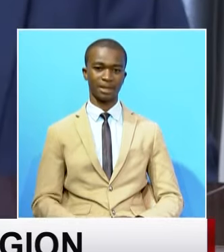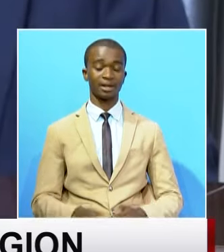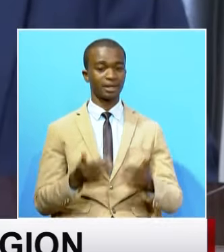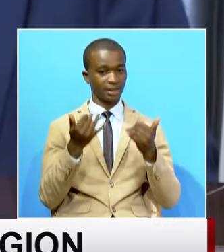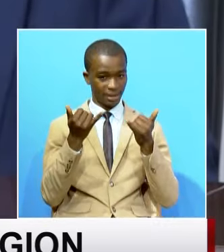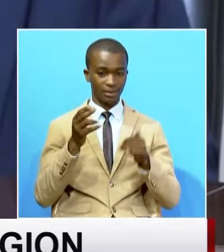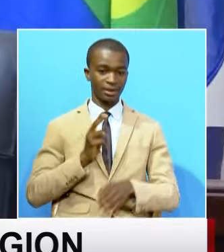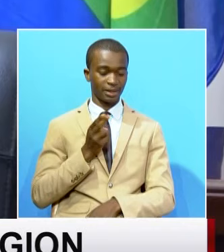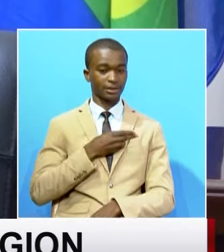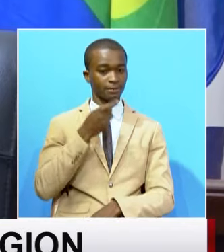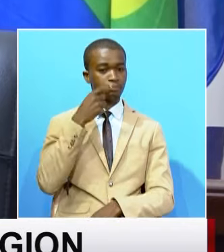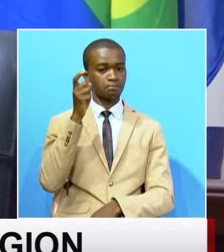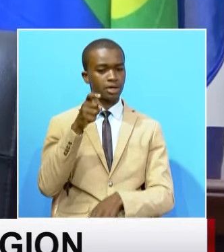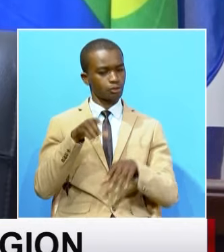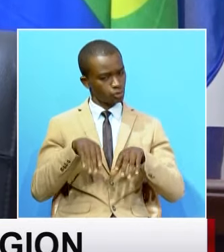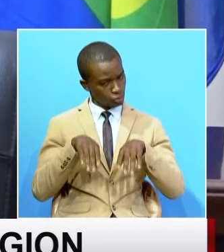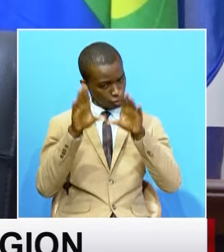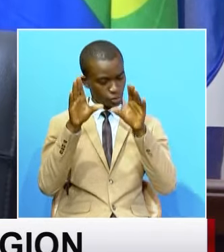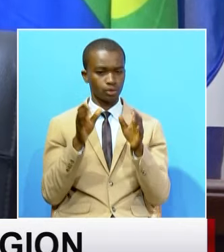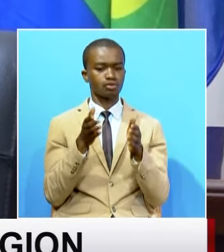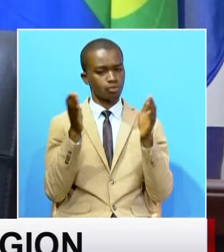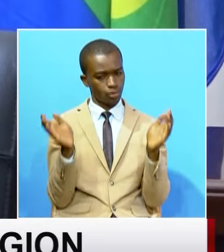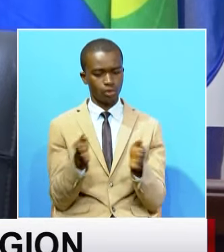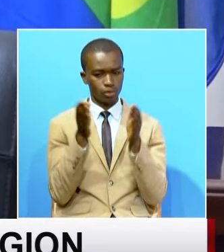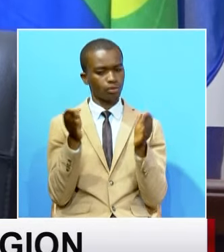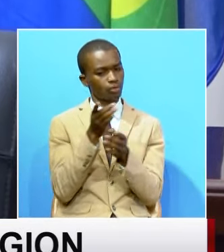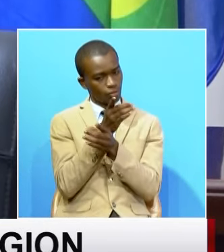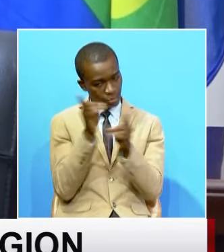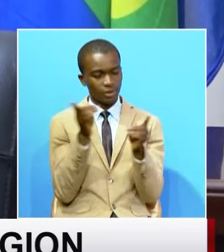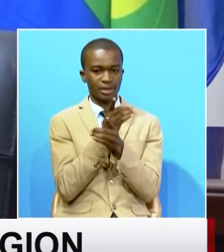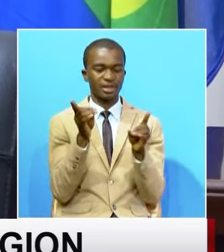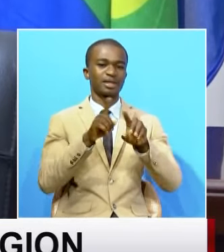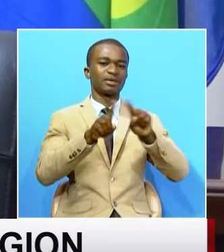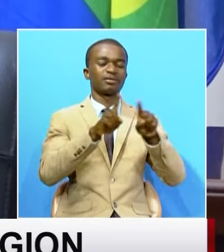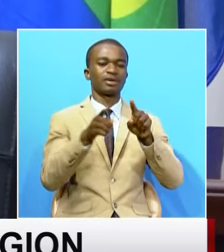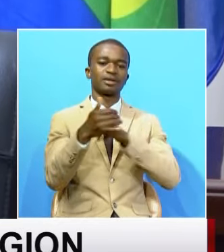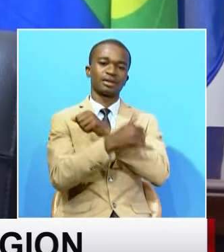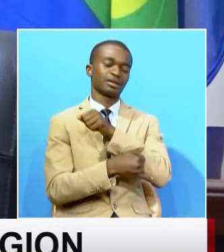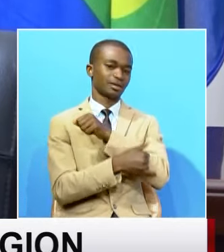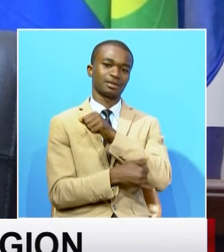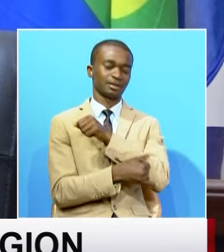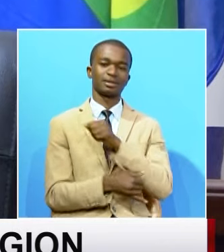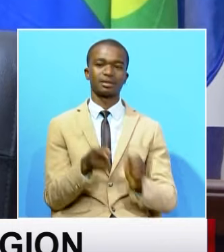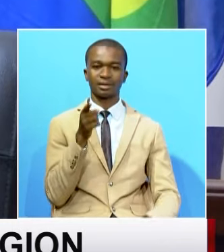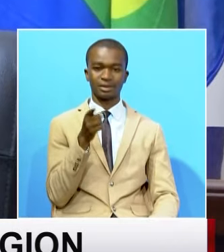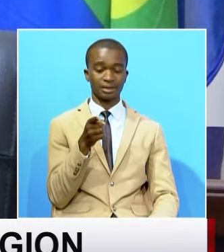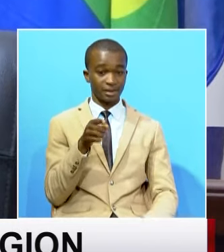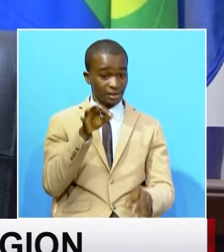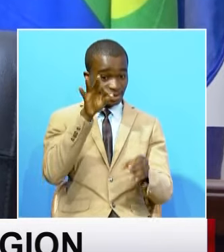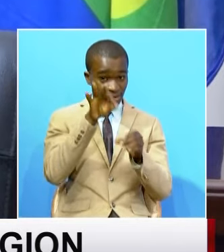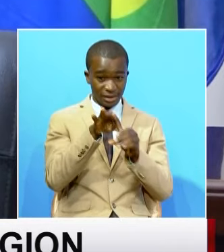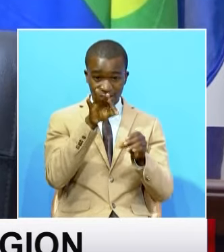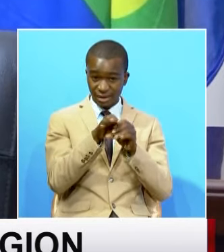continue deepening our democracies in our countries. As the Executive Secretary said, elections